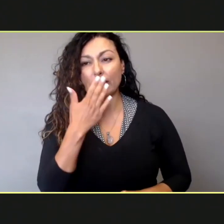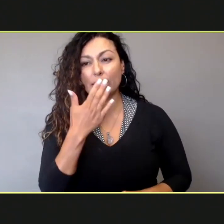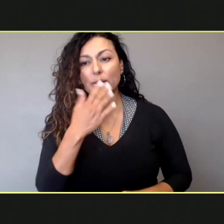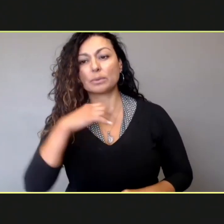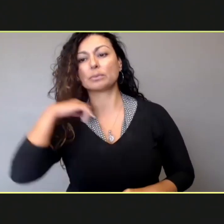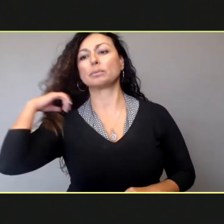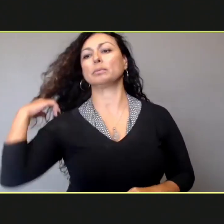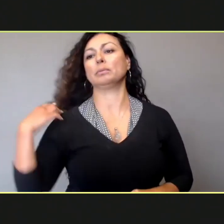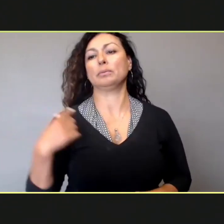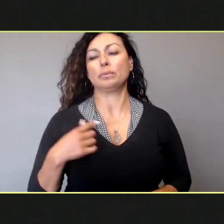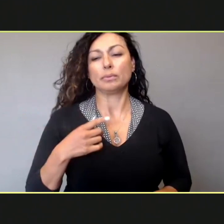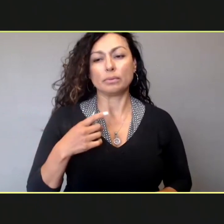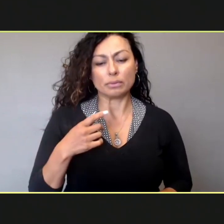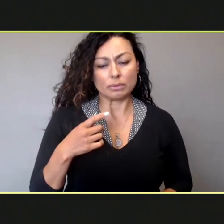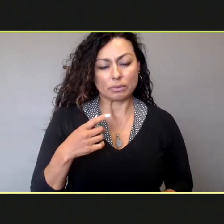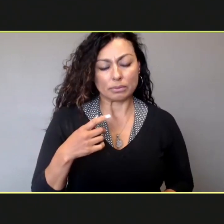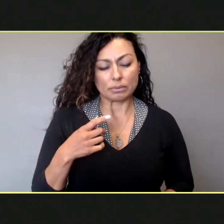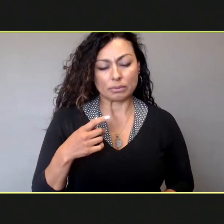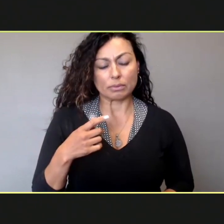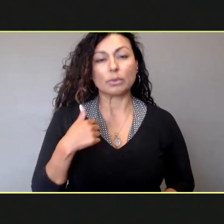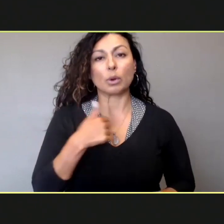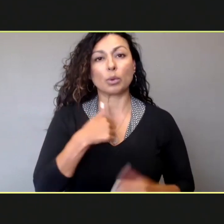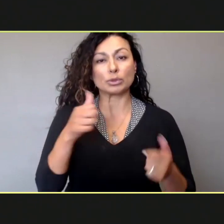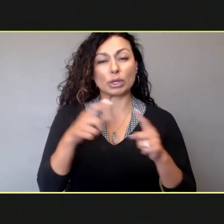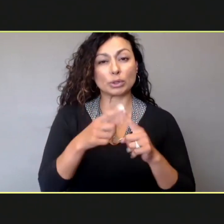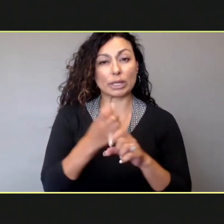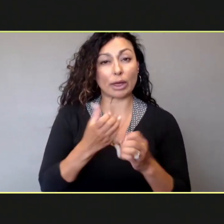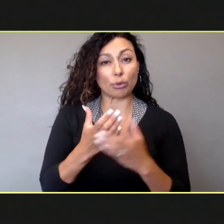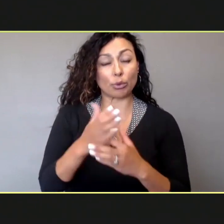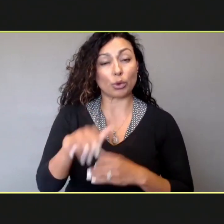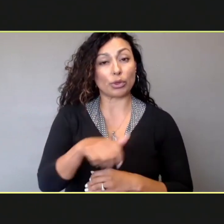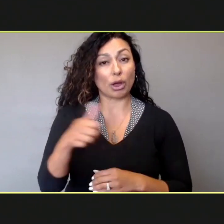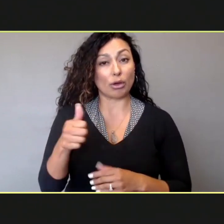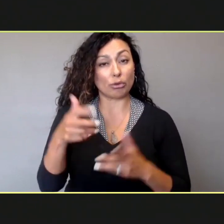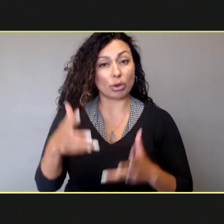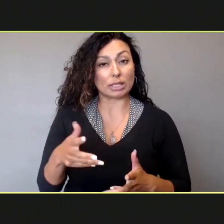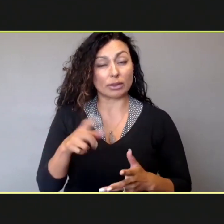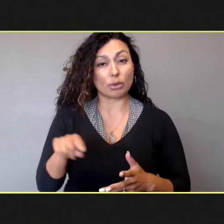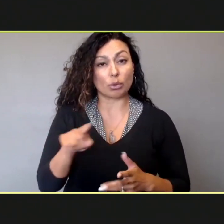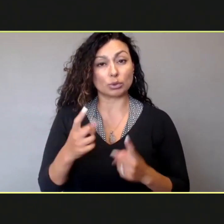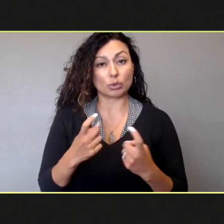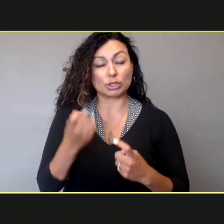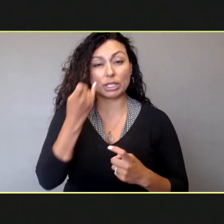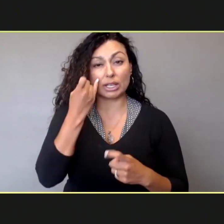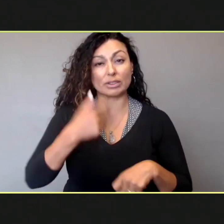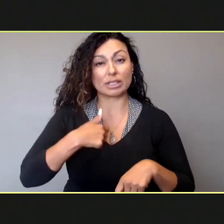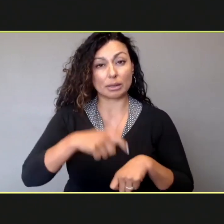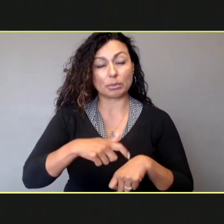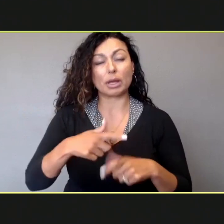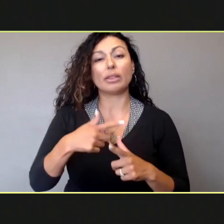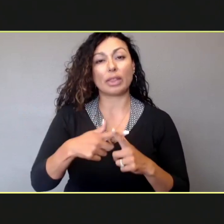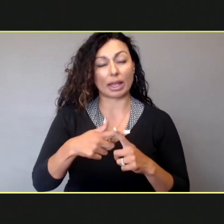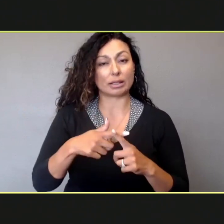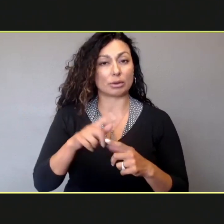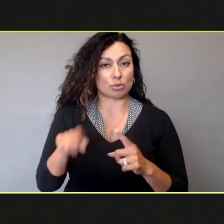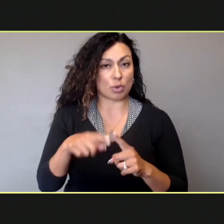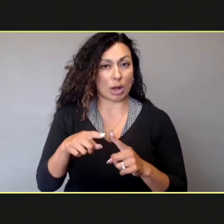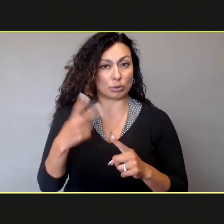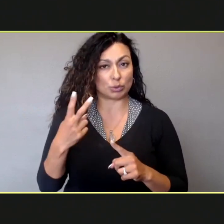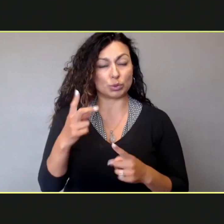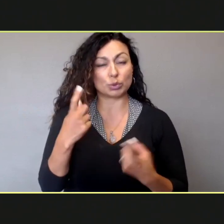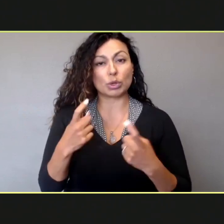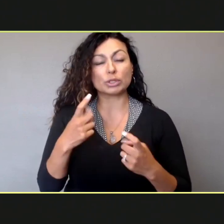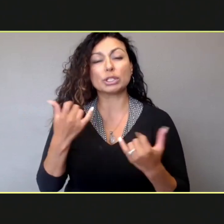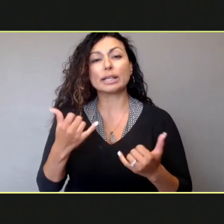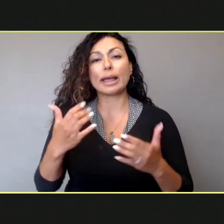end promptly at 2, so let's try to get through the rest of these questions. If there is time, we'll go to round 2. Next, we're going to